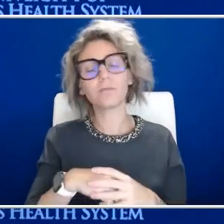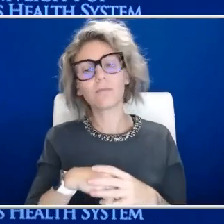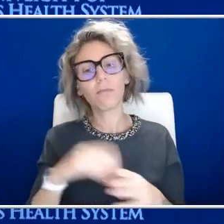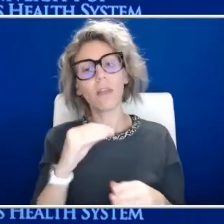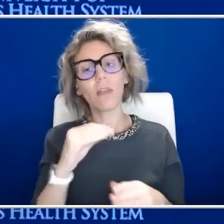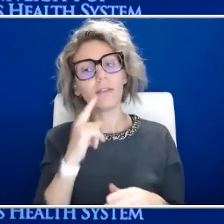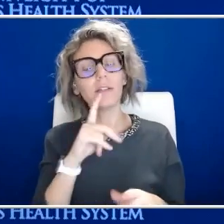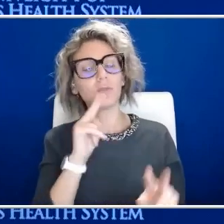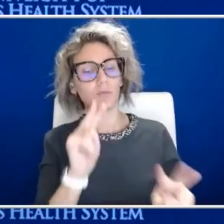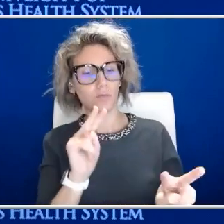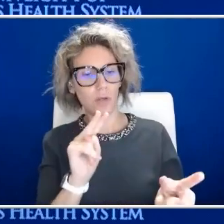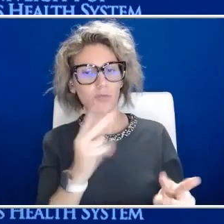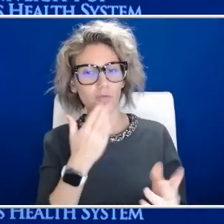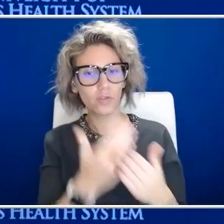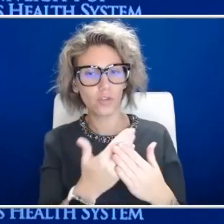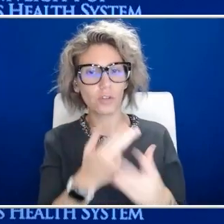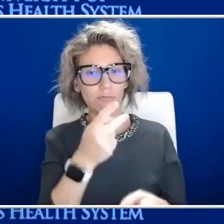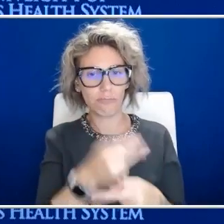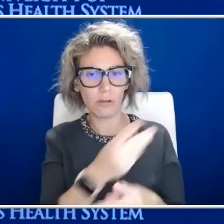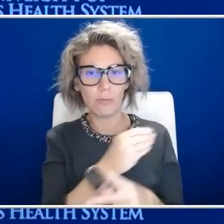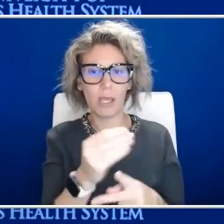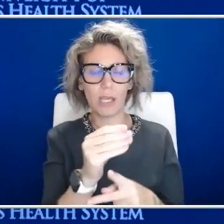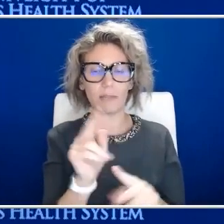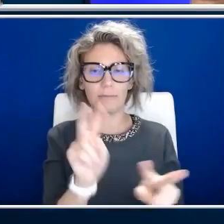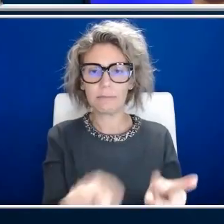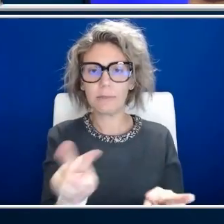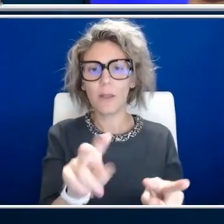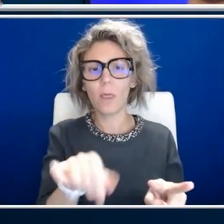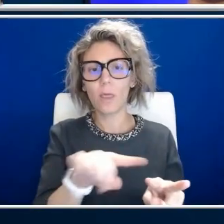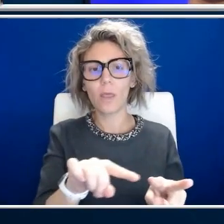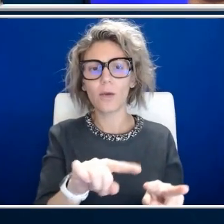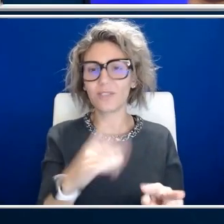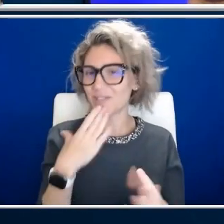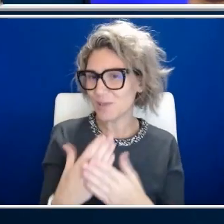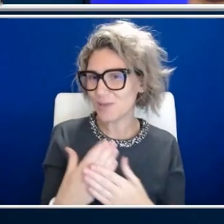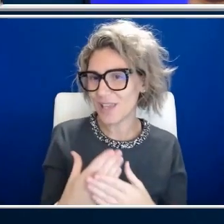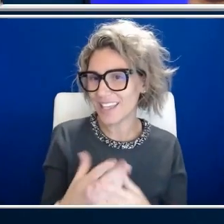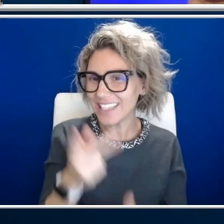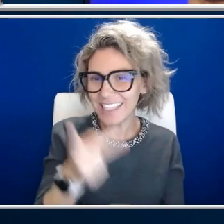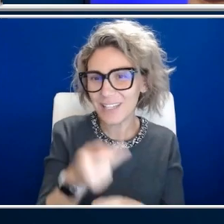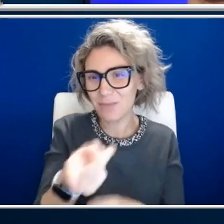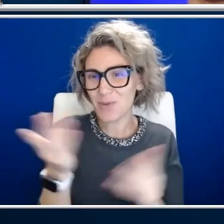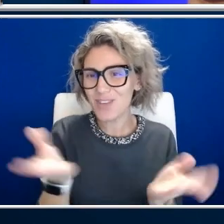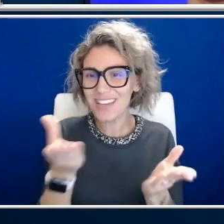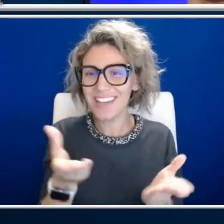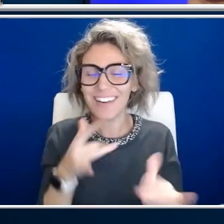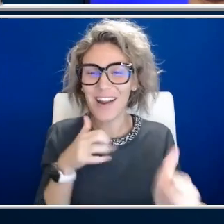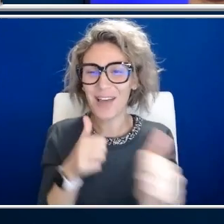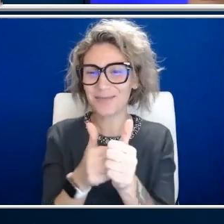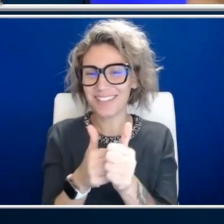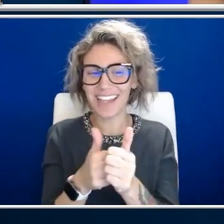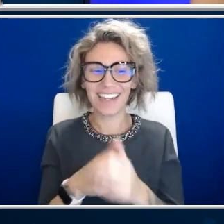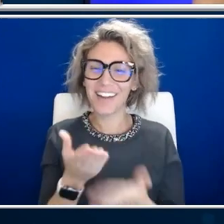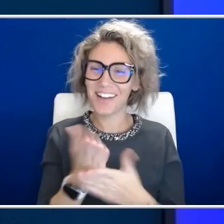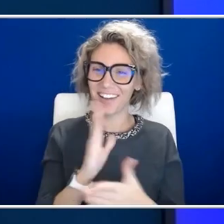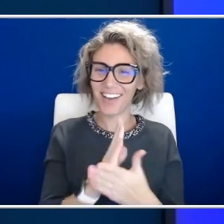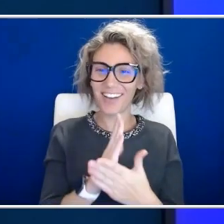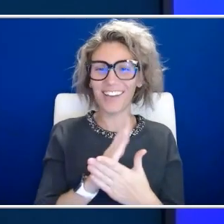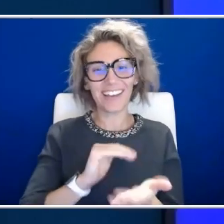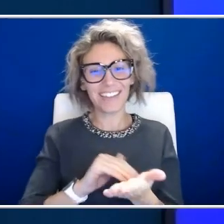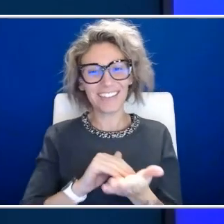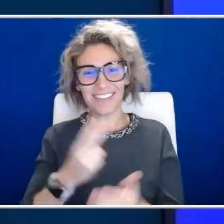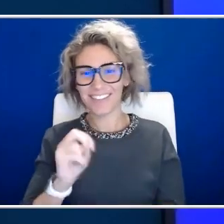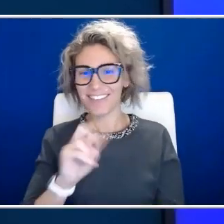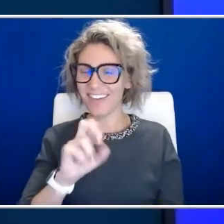that, having those surveillance mechanisms there as well. See, we still need to keep you around, keep us updated. Right. All right, Doc Ock, thanks so much. Any reporters with